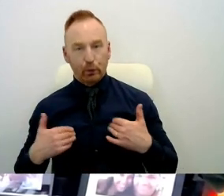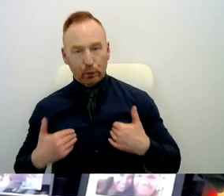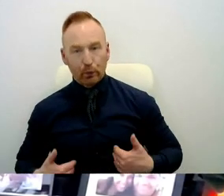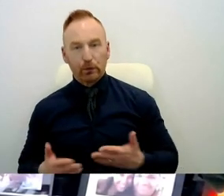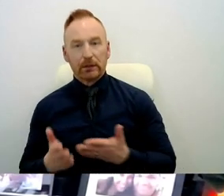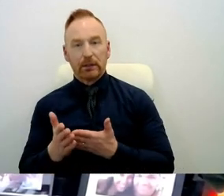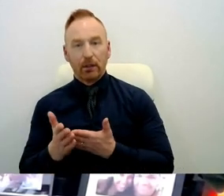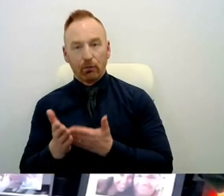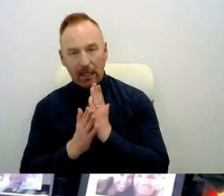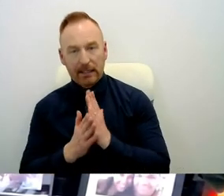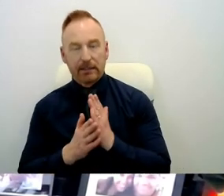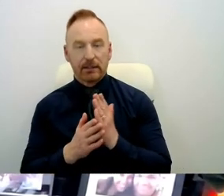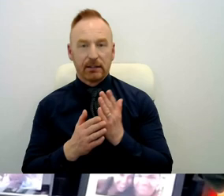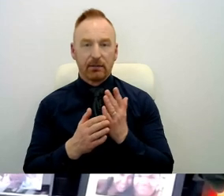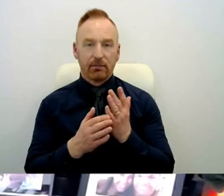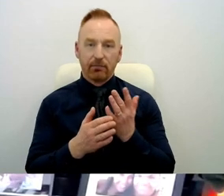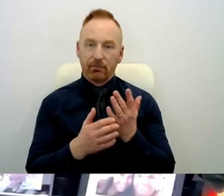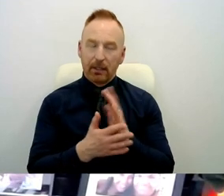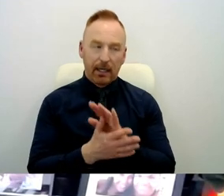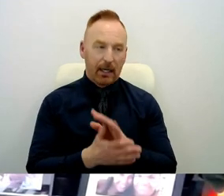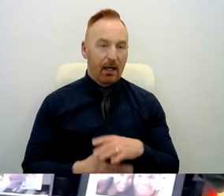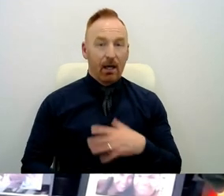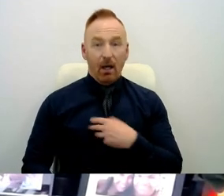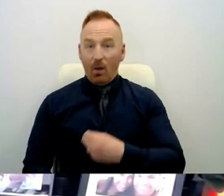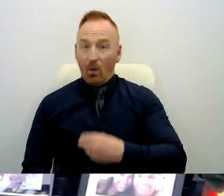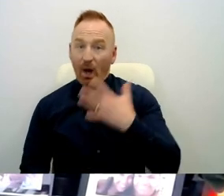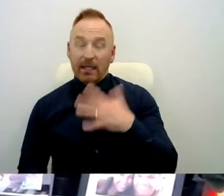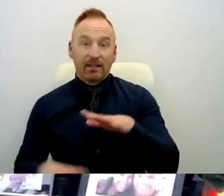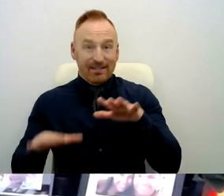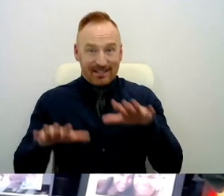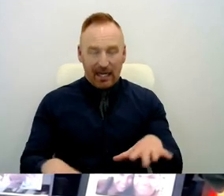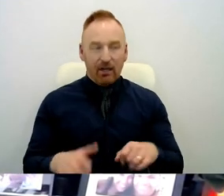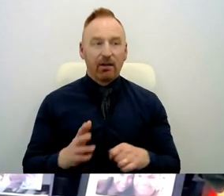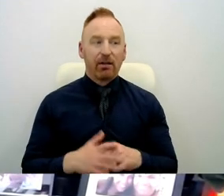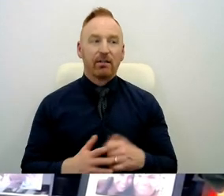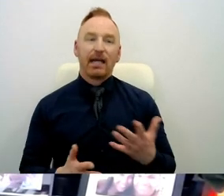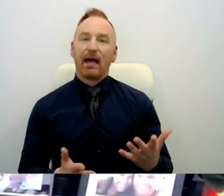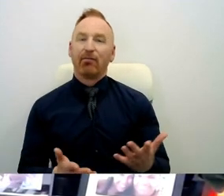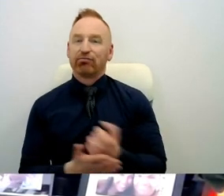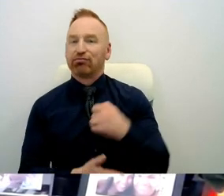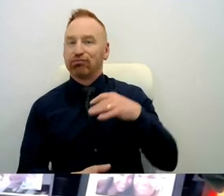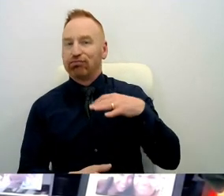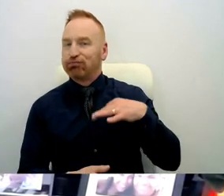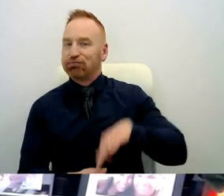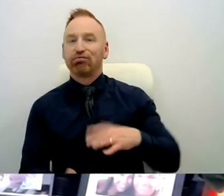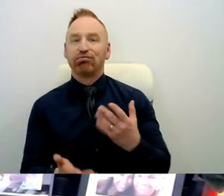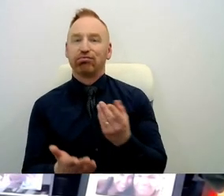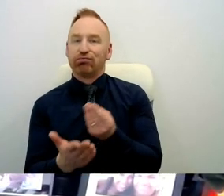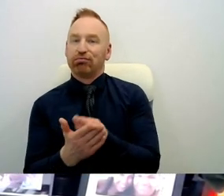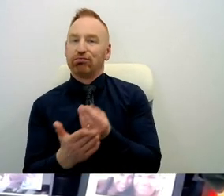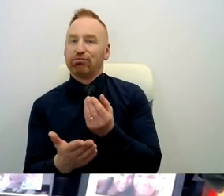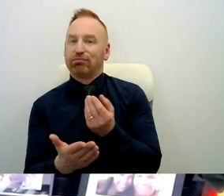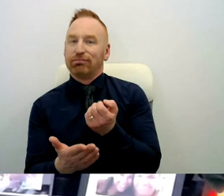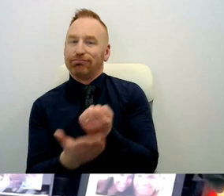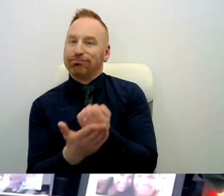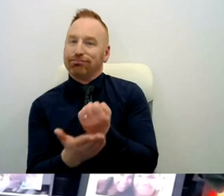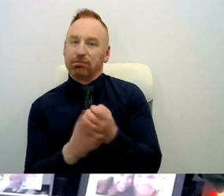and freedoms. White settlers have gained economically from these atrocities.